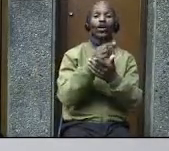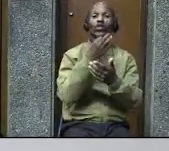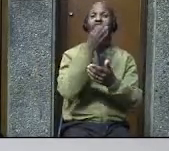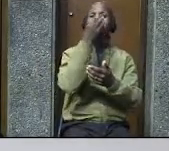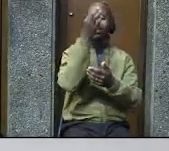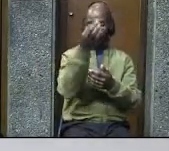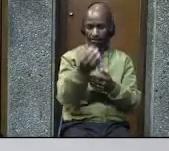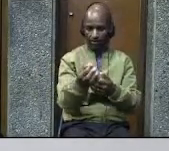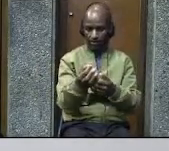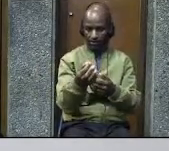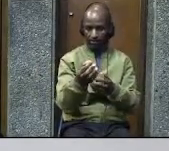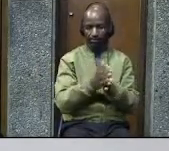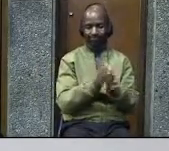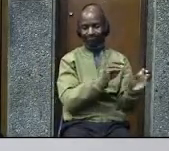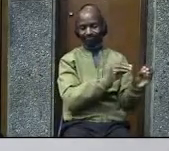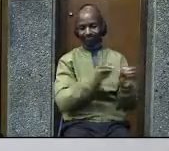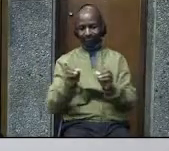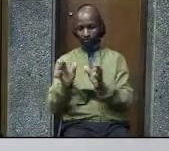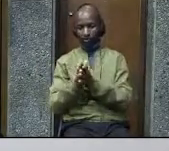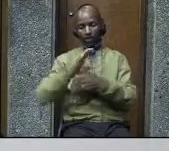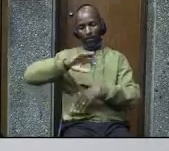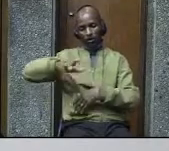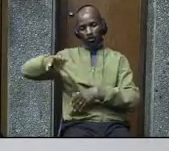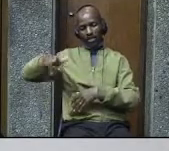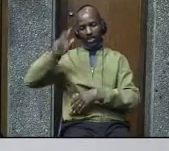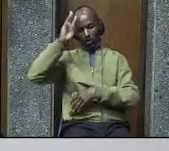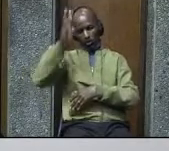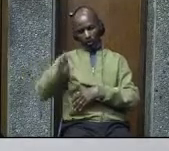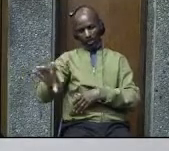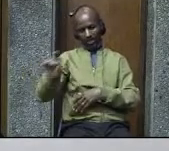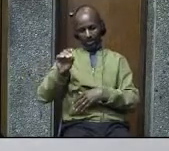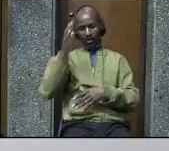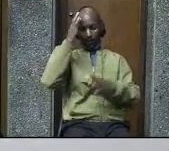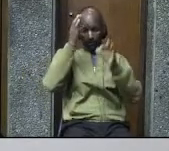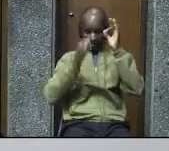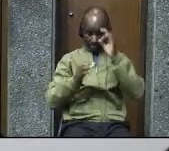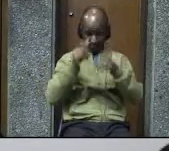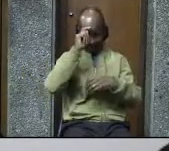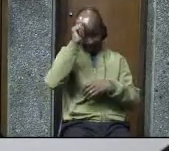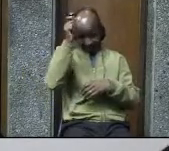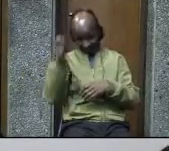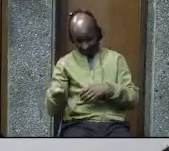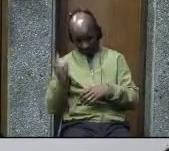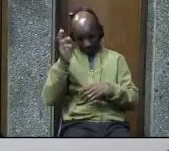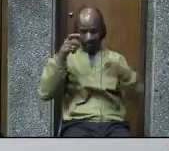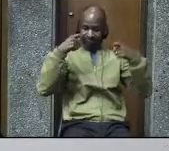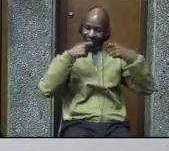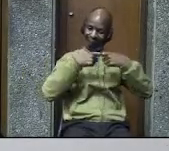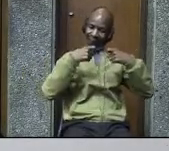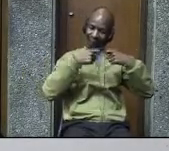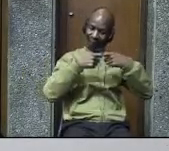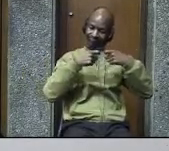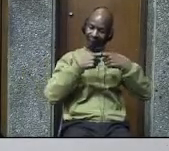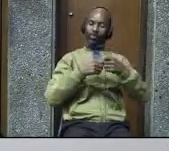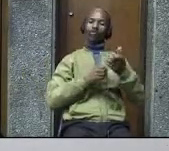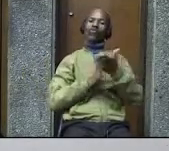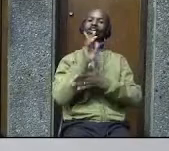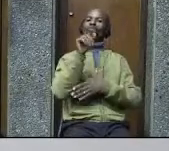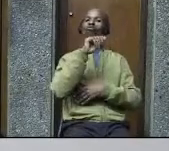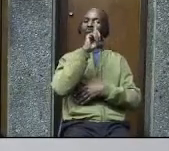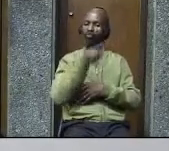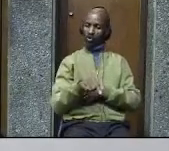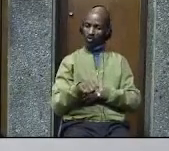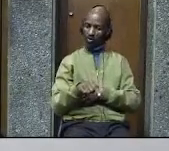have been saying as we move around the province, we're going to take our political caps. We're going to fight there. Whether right or wrong,